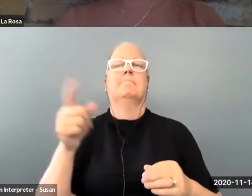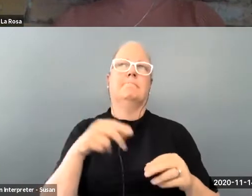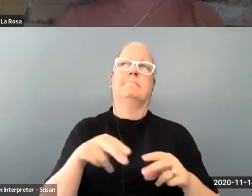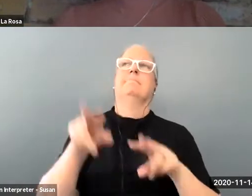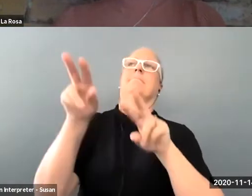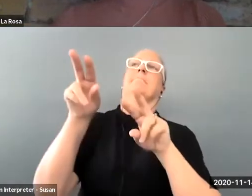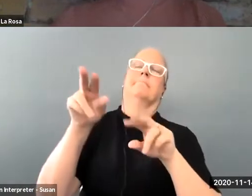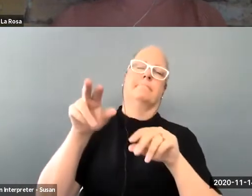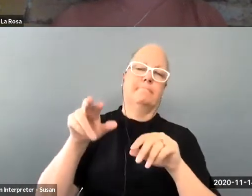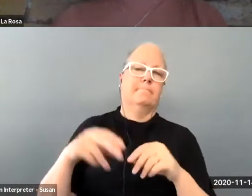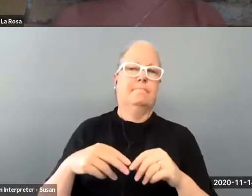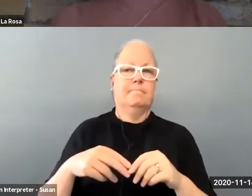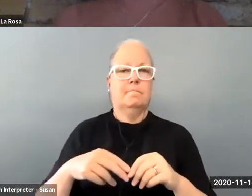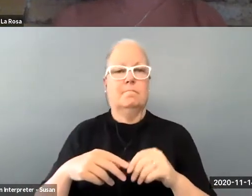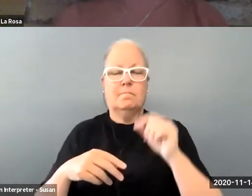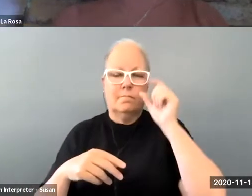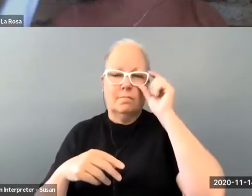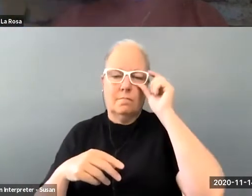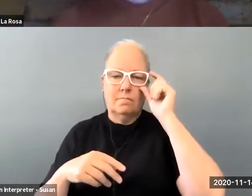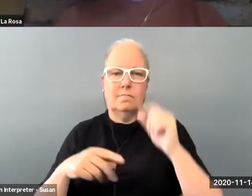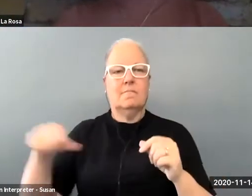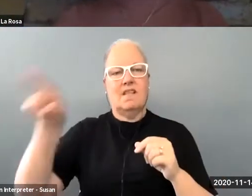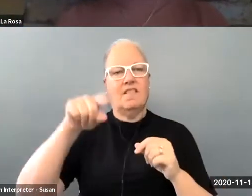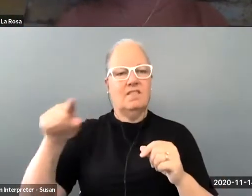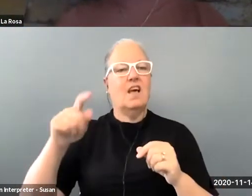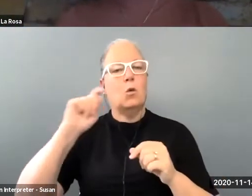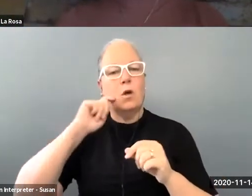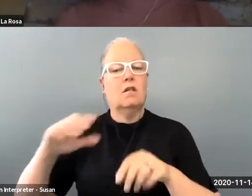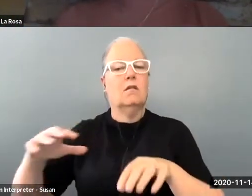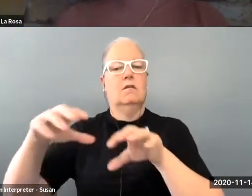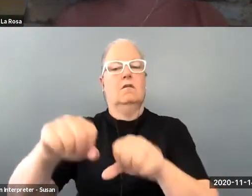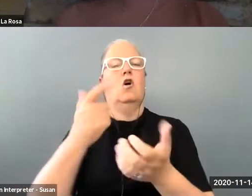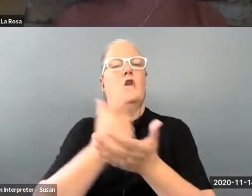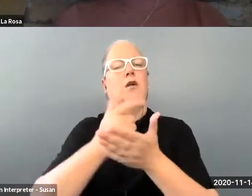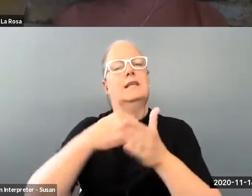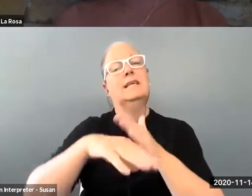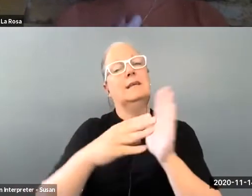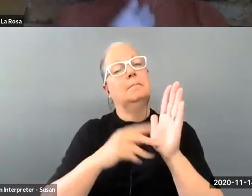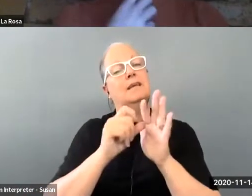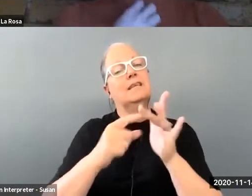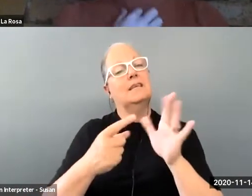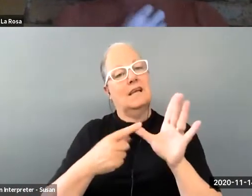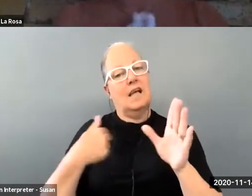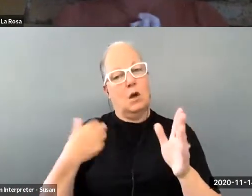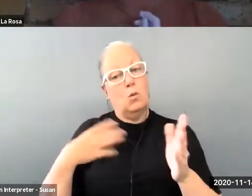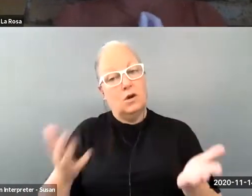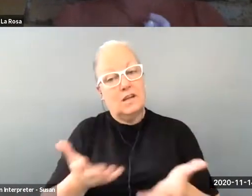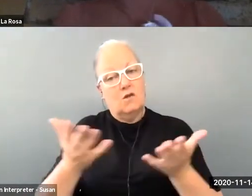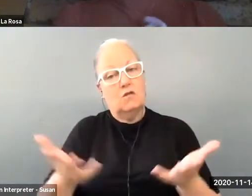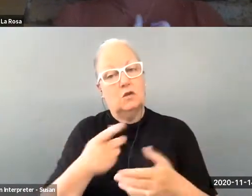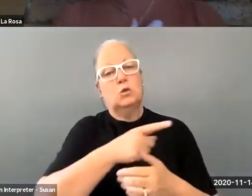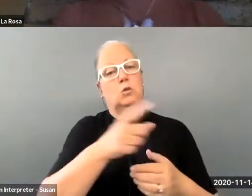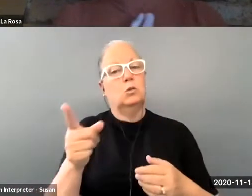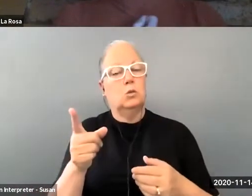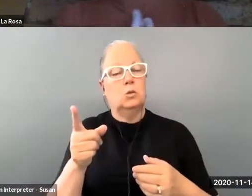guess, occupy spaces within the media. Yeah. And I want to encourage people to